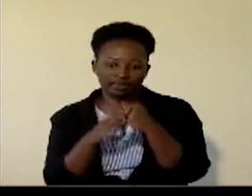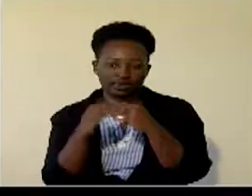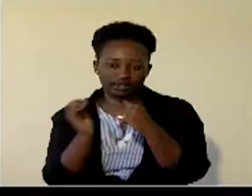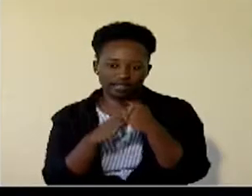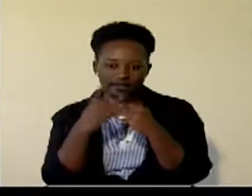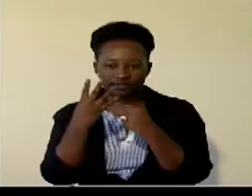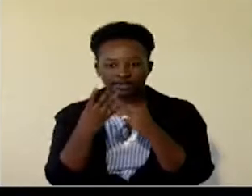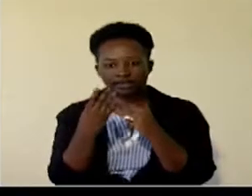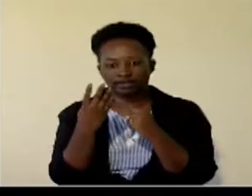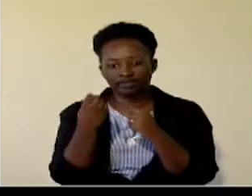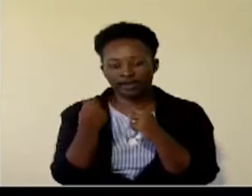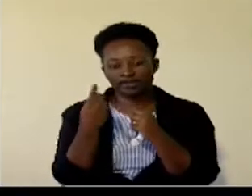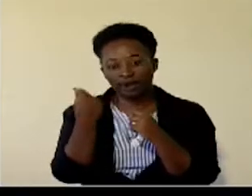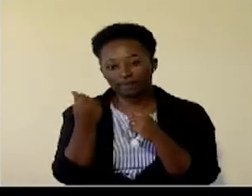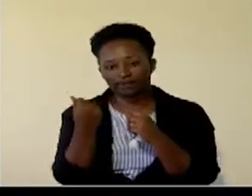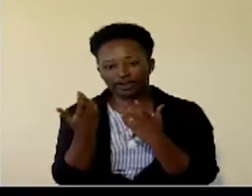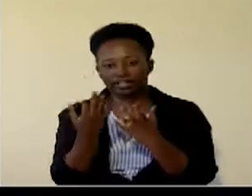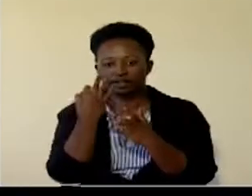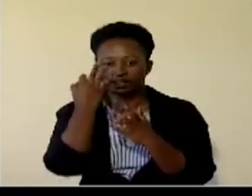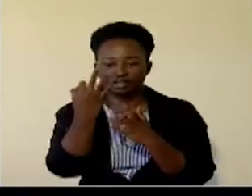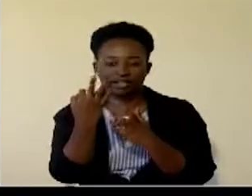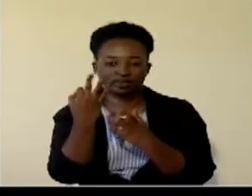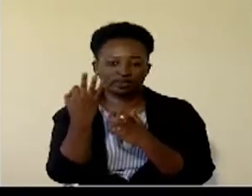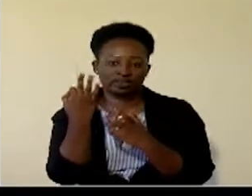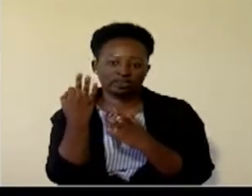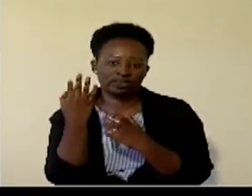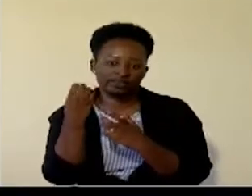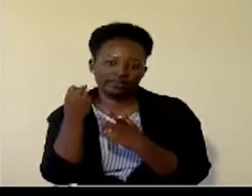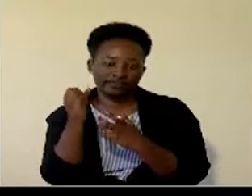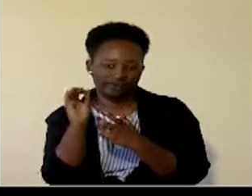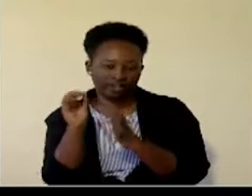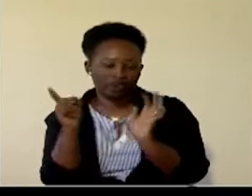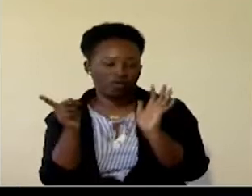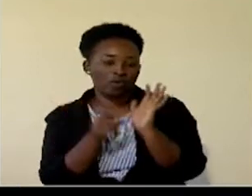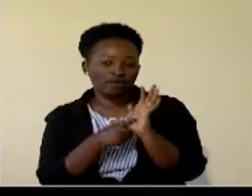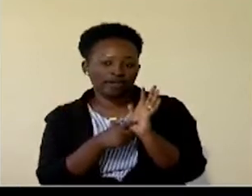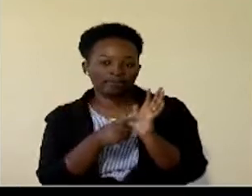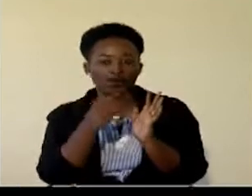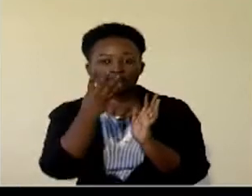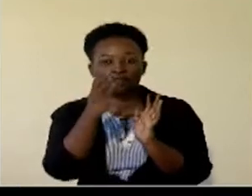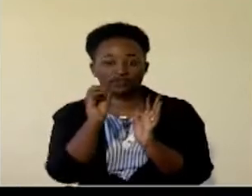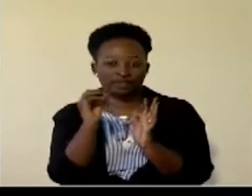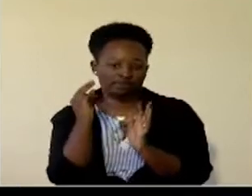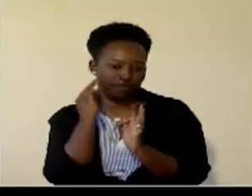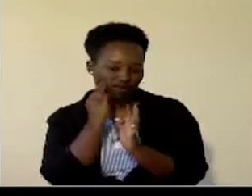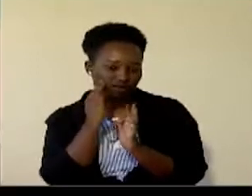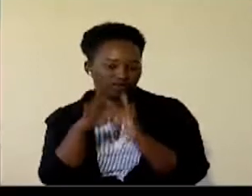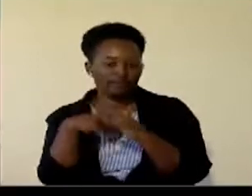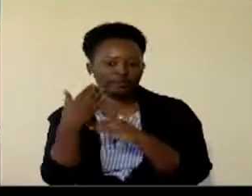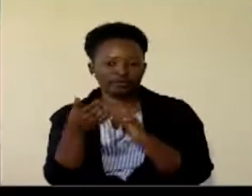The outflow is 40 million. Now, if you get 350 million minus 40 million, we shall